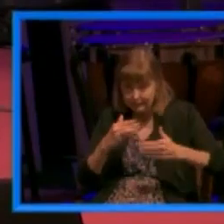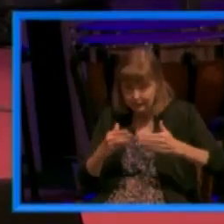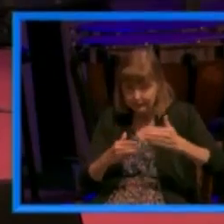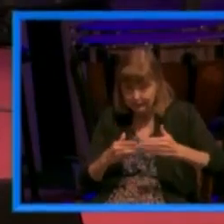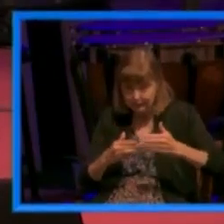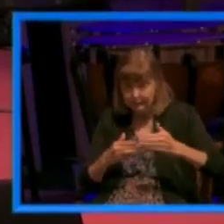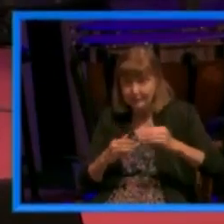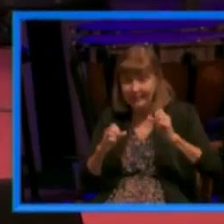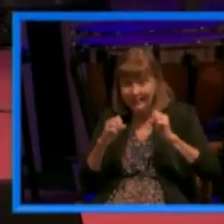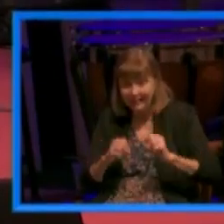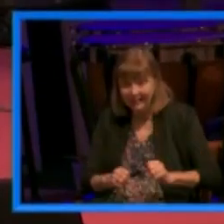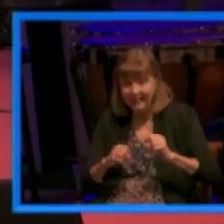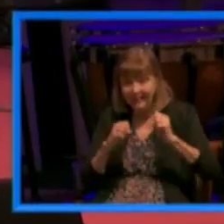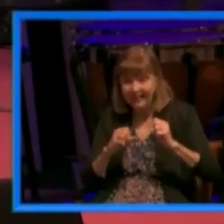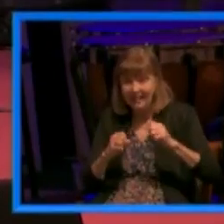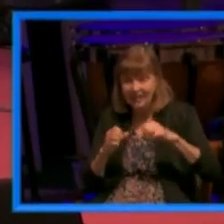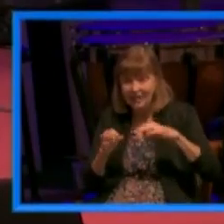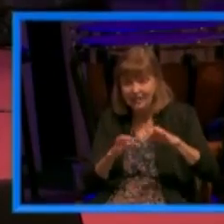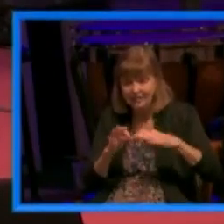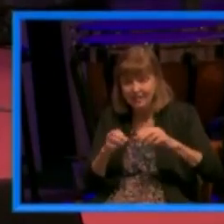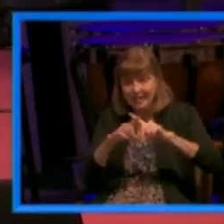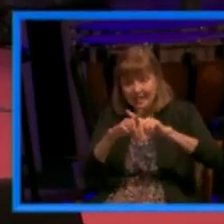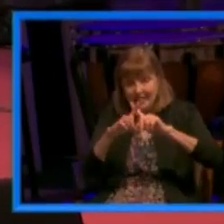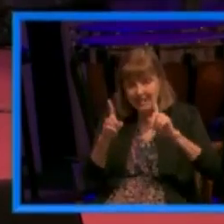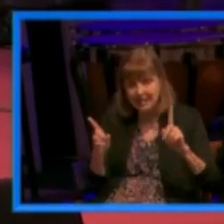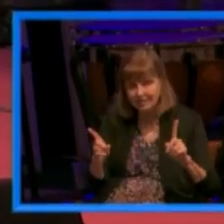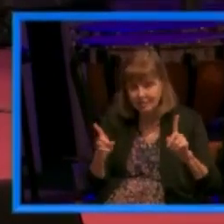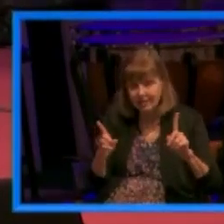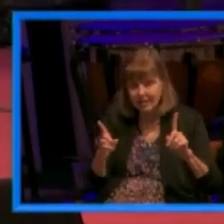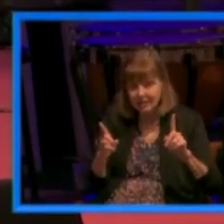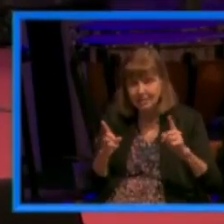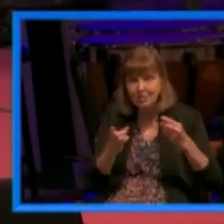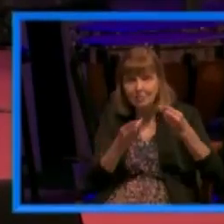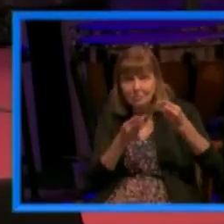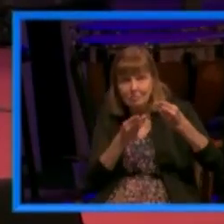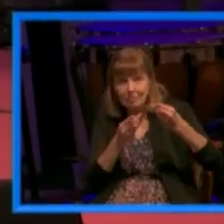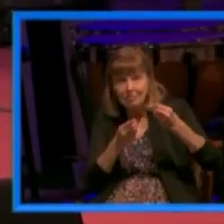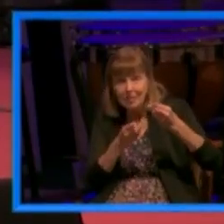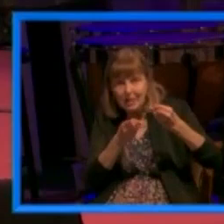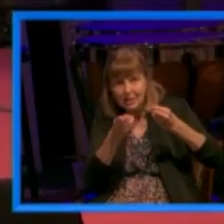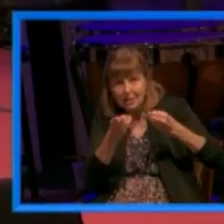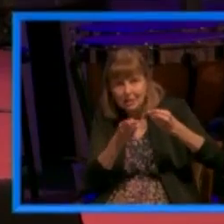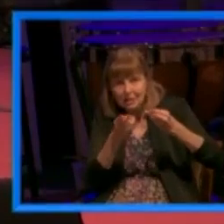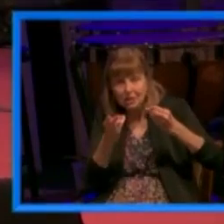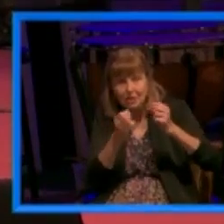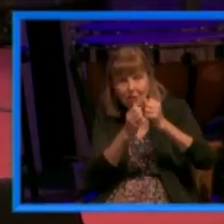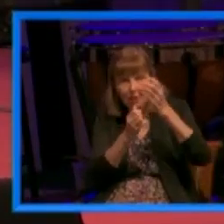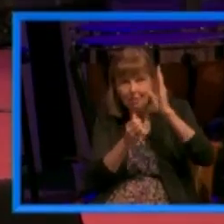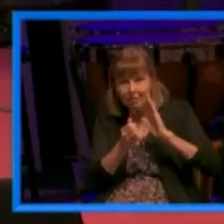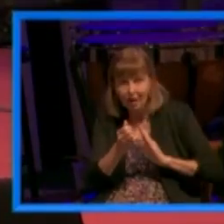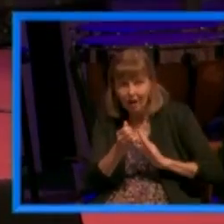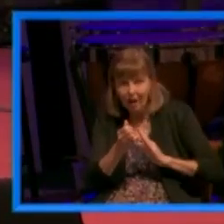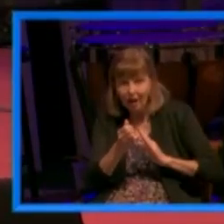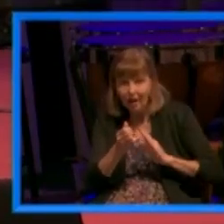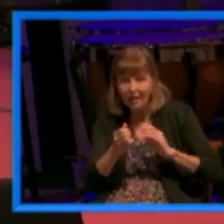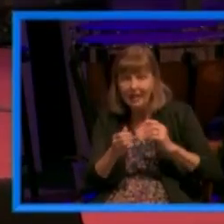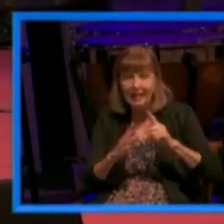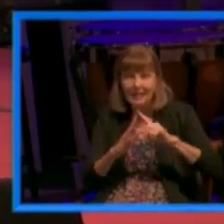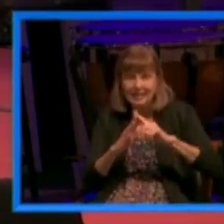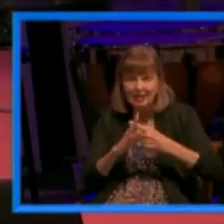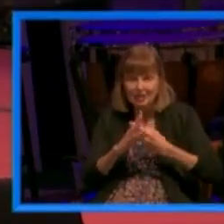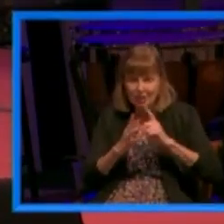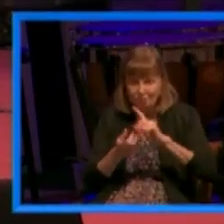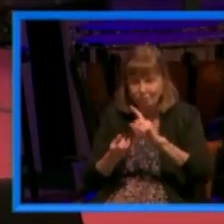sin. They started negotiating with God. They started shaving the points around. They started shifting in